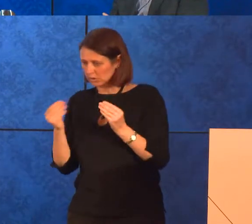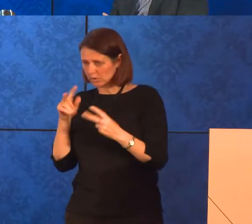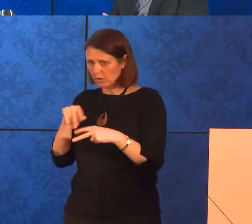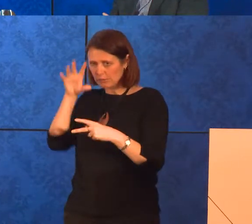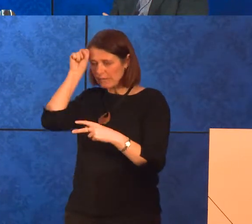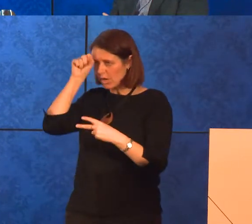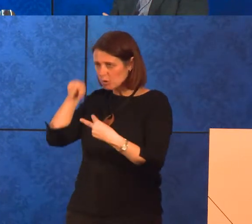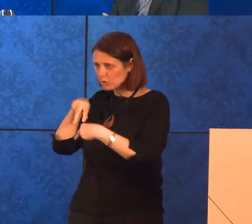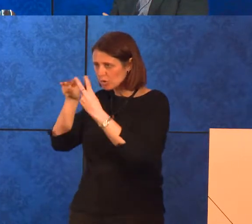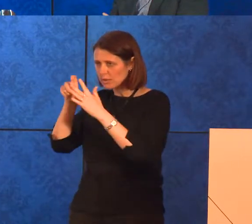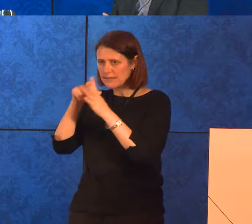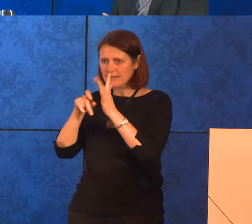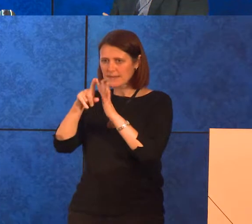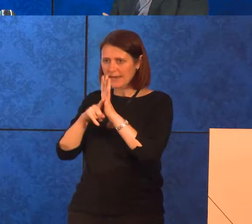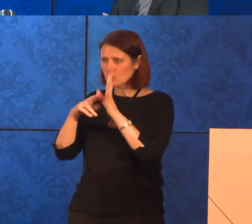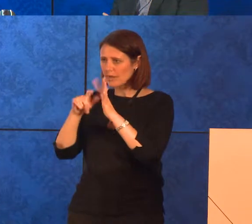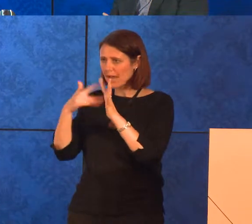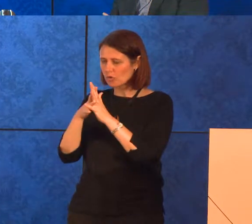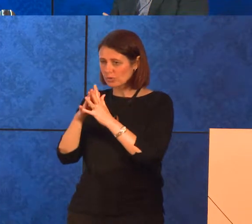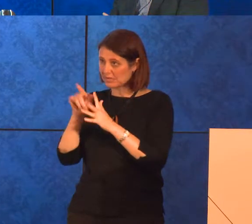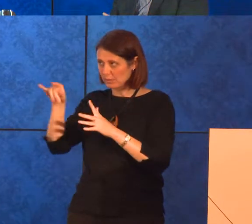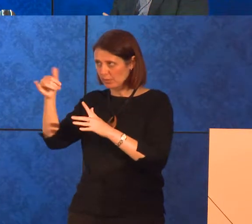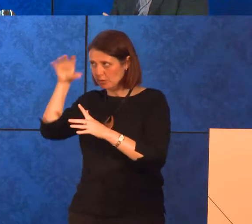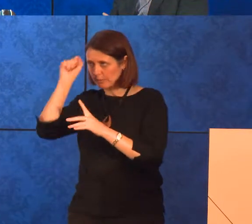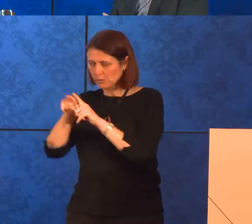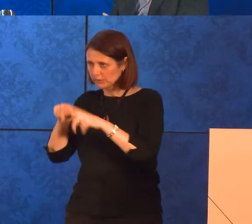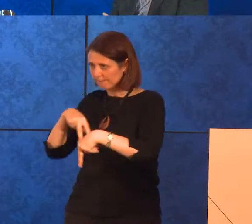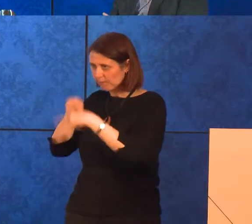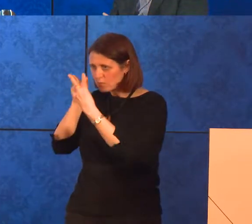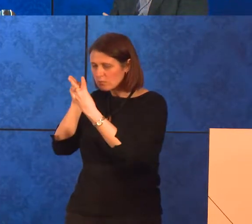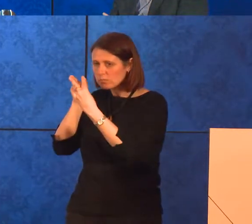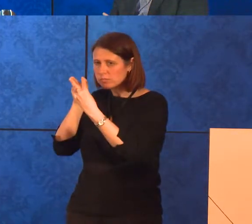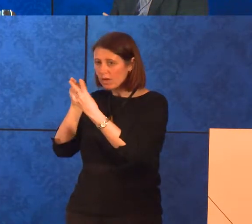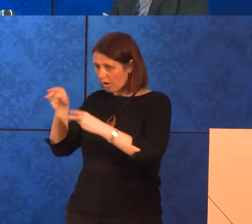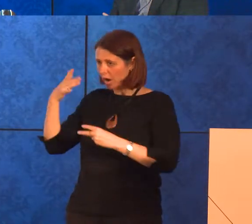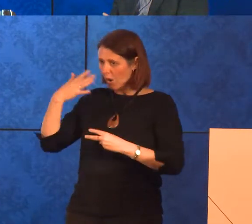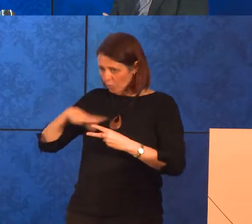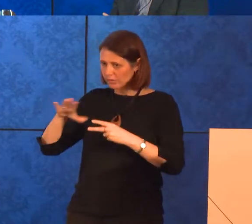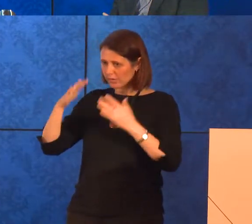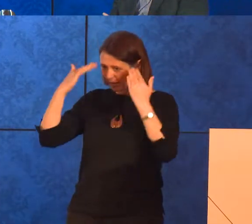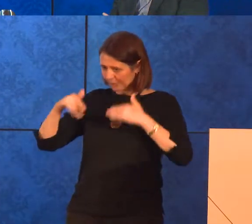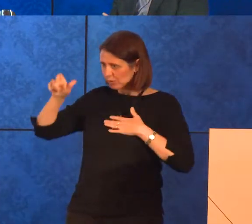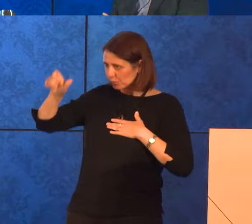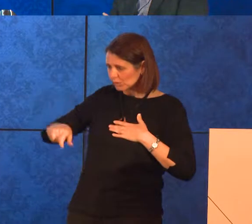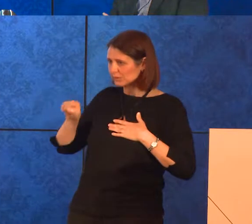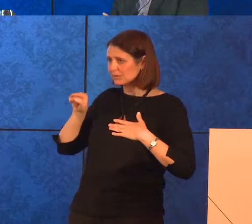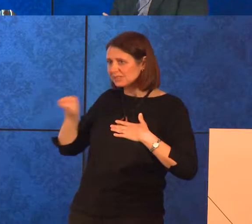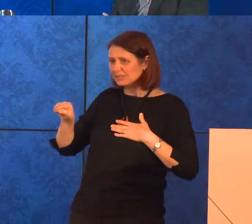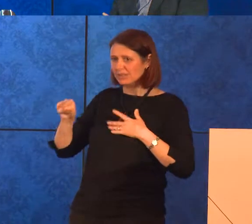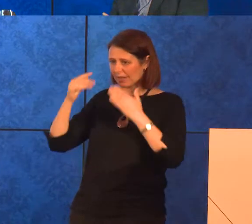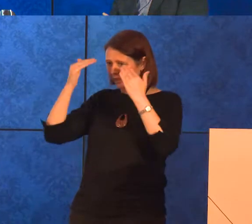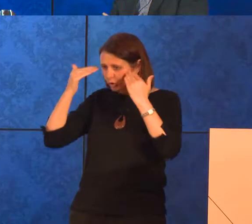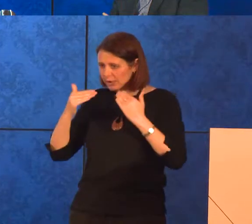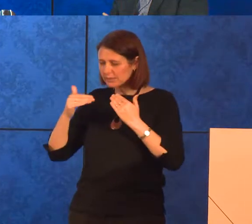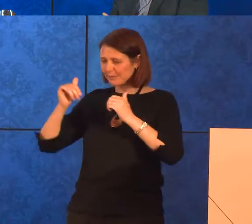Daniel Andrews across the room very clearly, he probably remembers it too, I wanted the magistrates and judges to